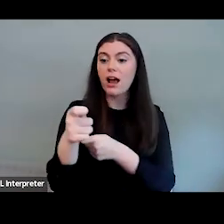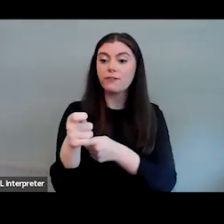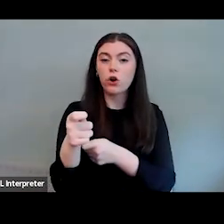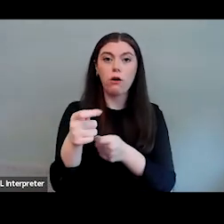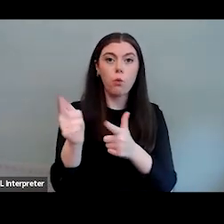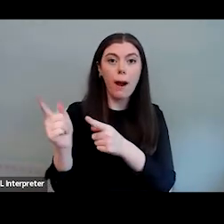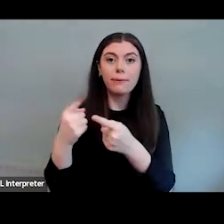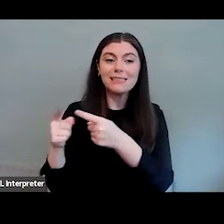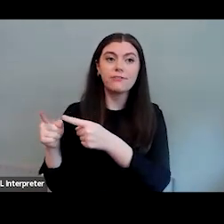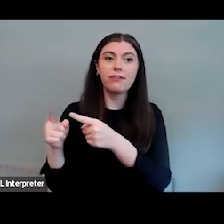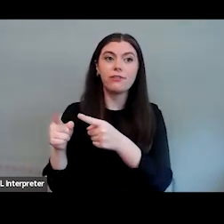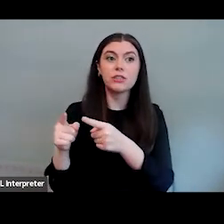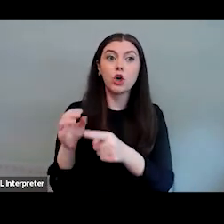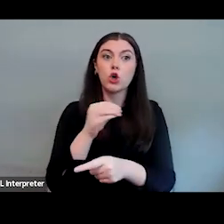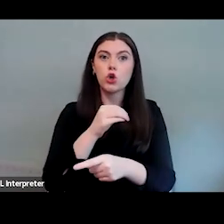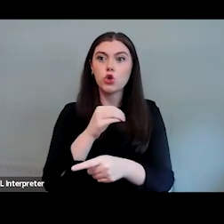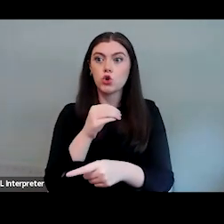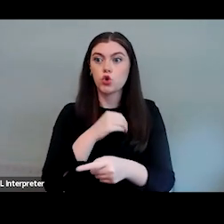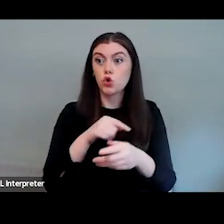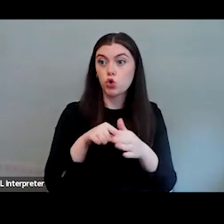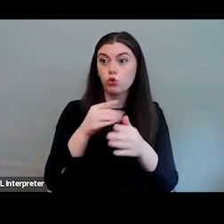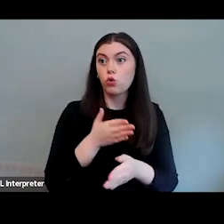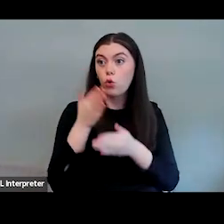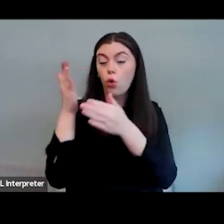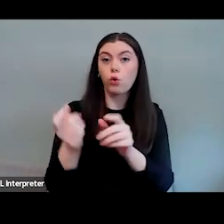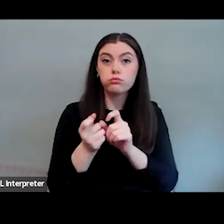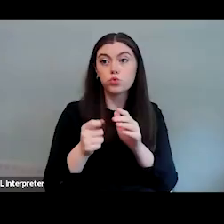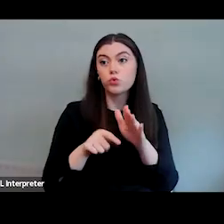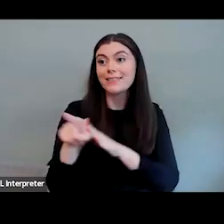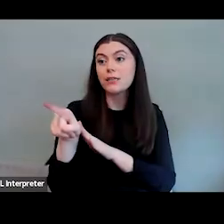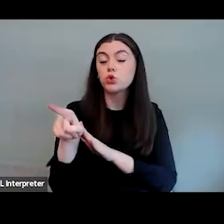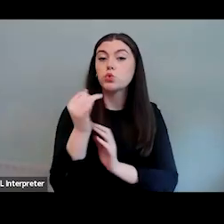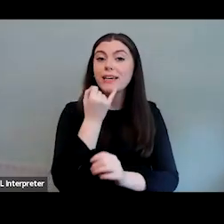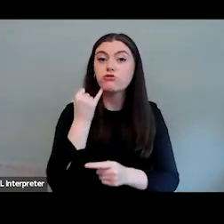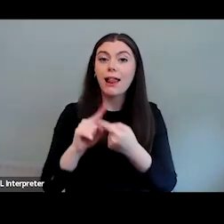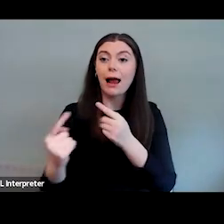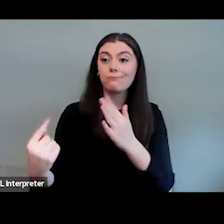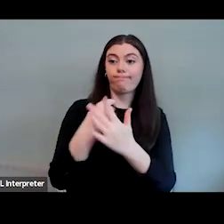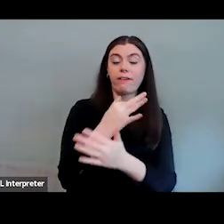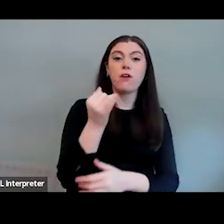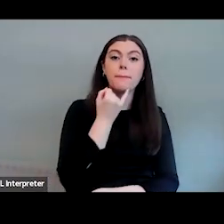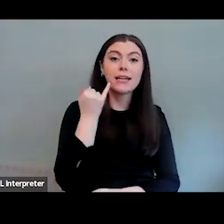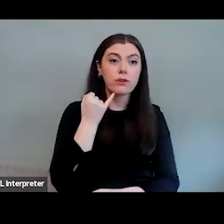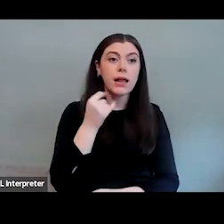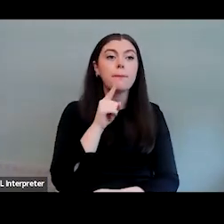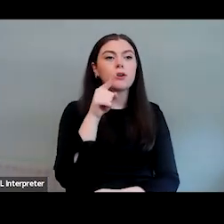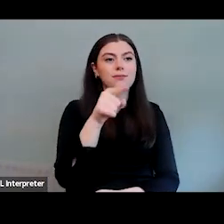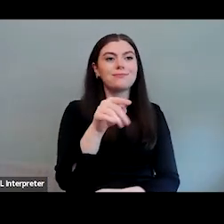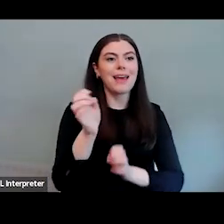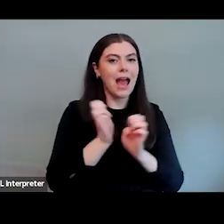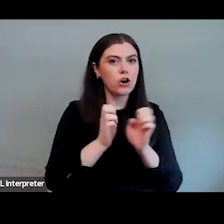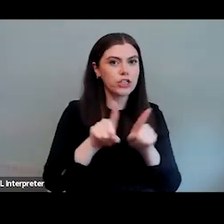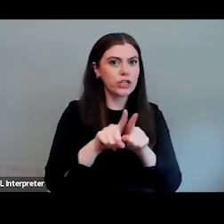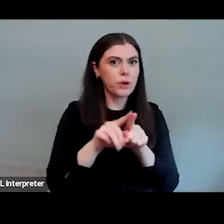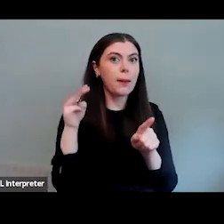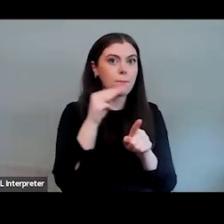components to Israel and from Israel. But also energy, because energy it's considered also a very important asset for Israel's